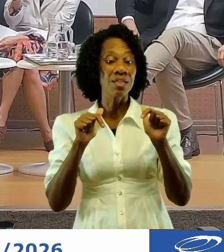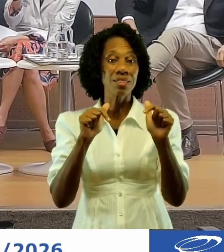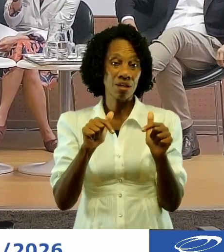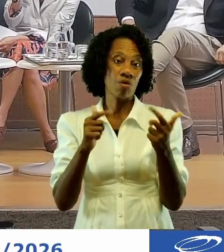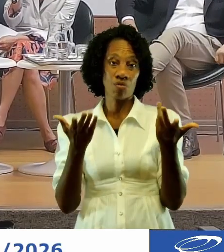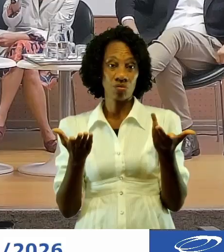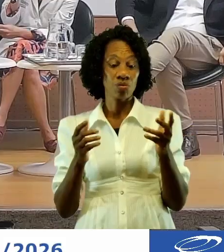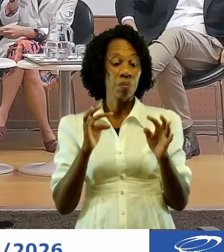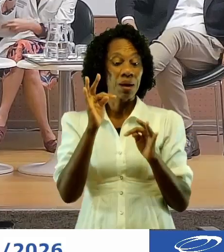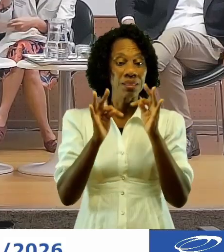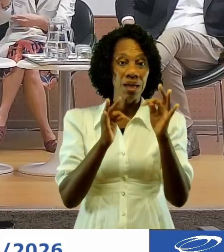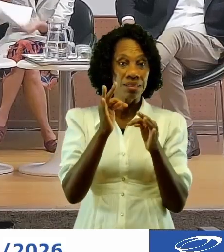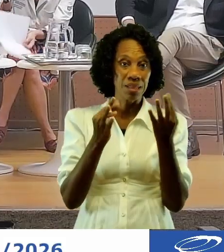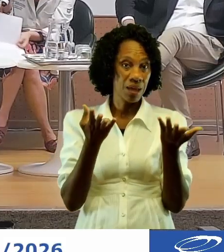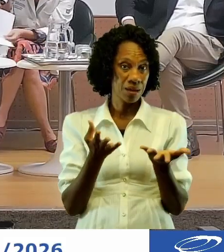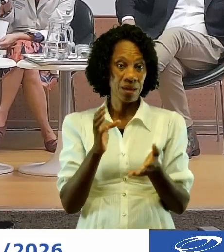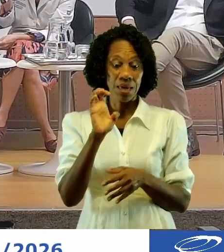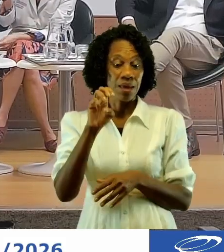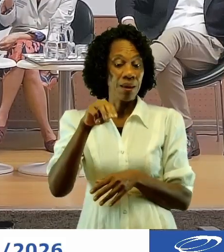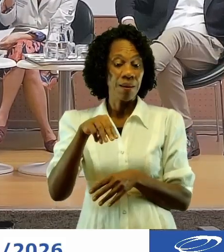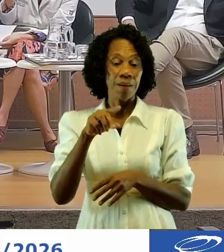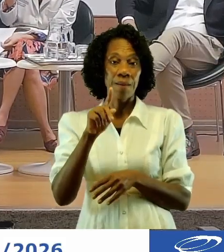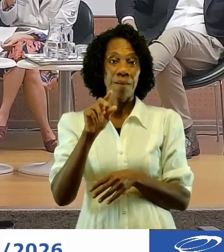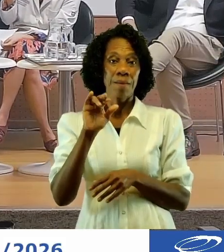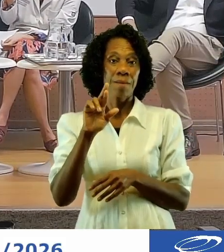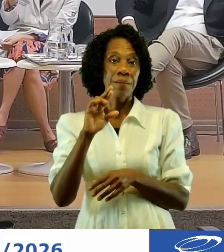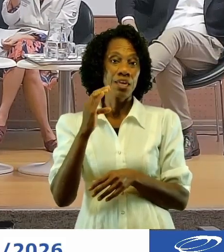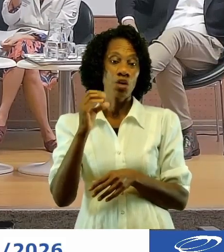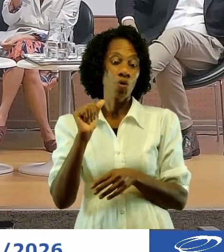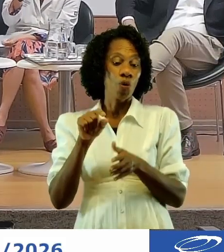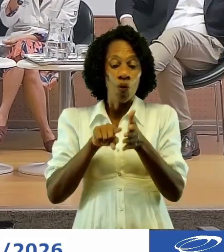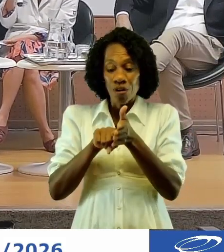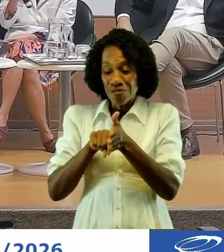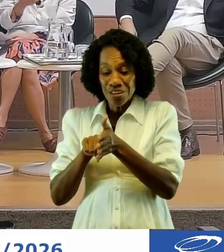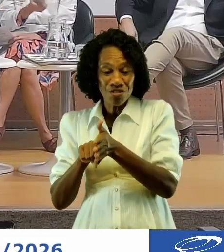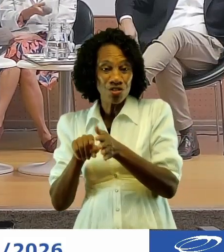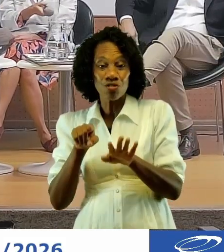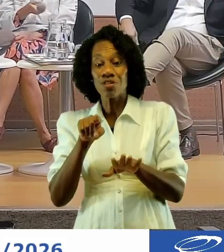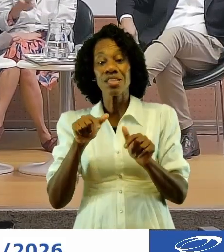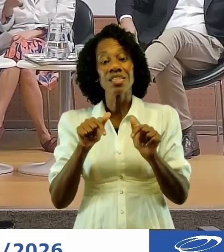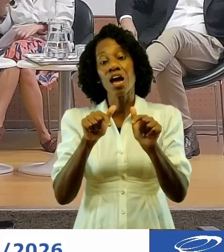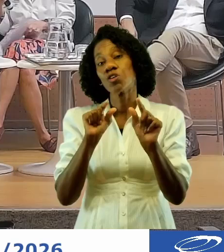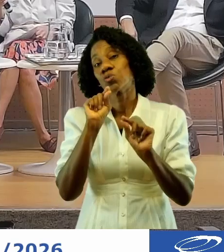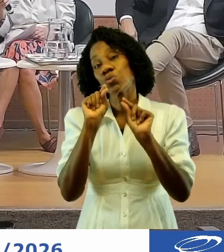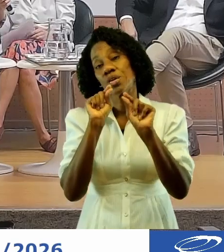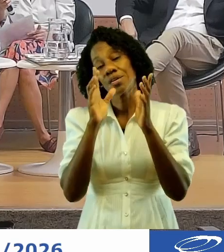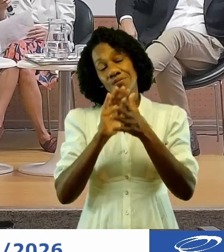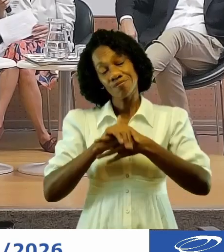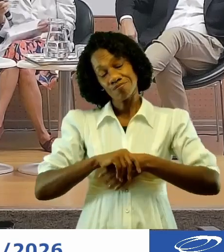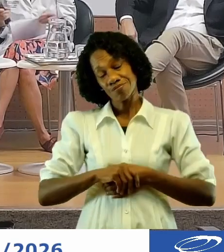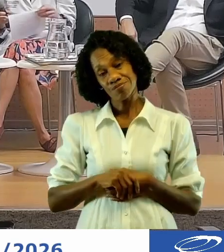tratamento empírico ou investigam mais a etiologia? Qual é a conduta? Okay, what do you do usually?